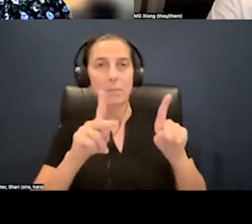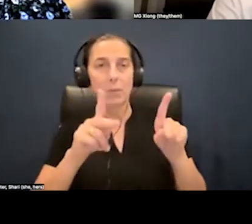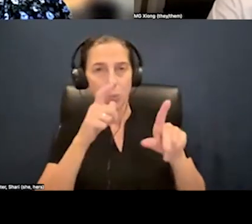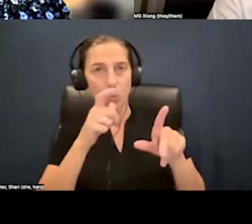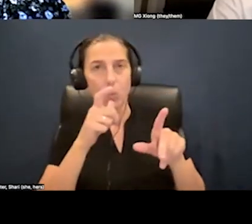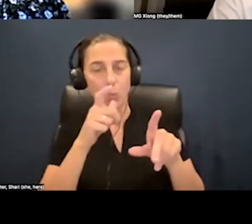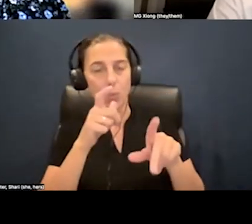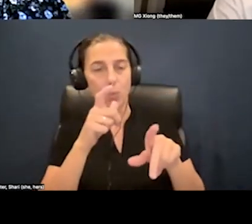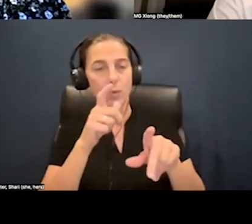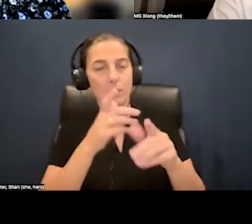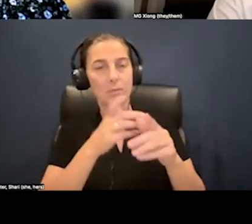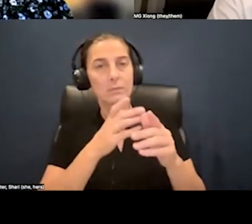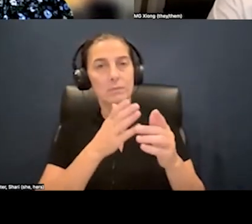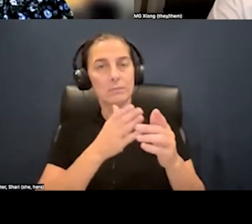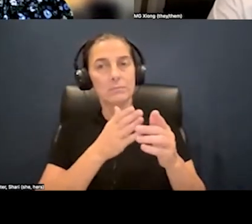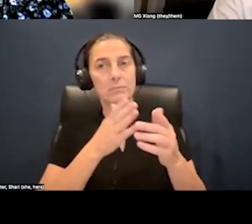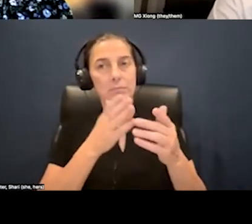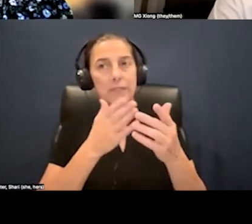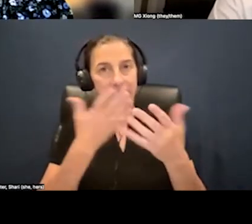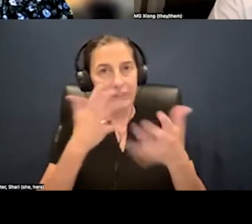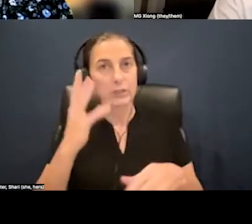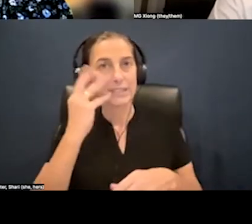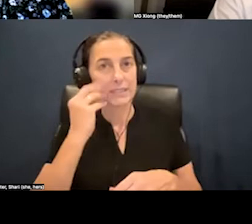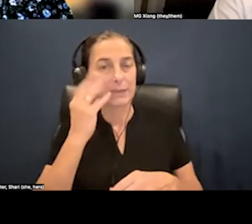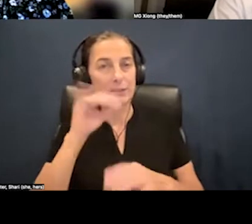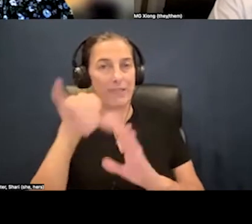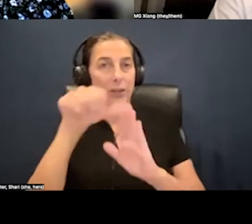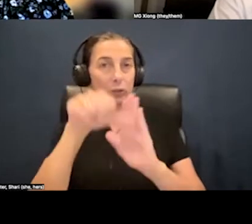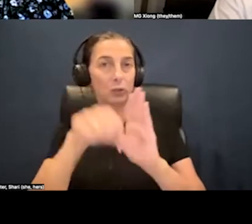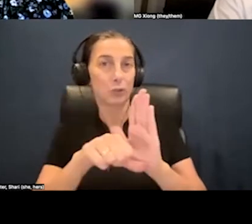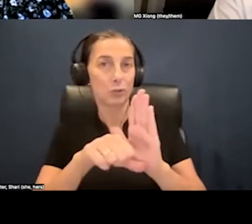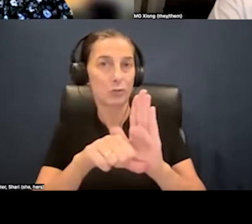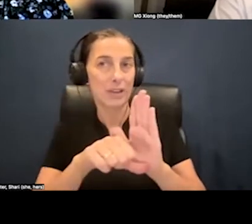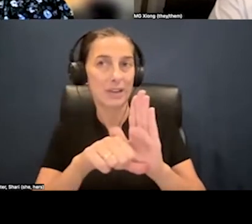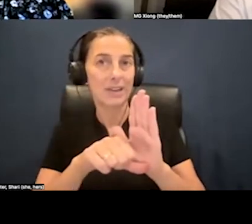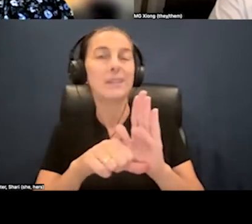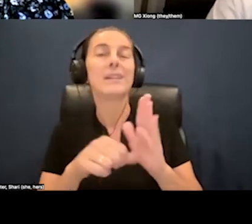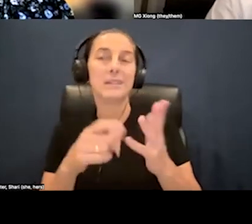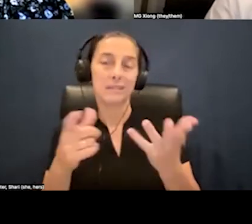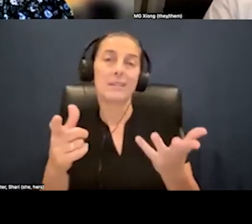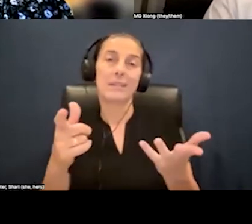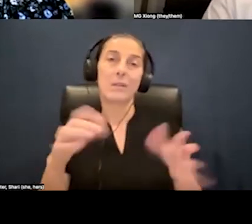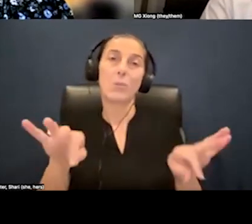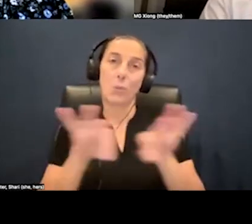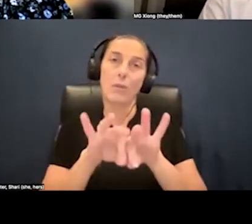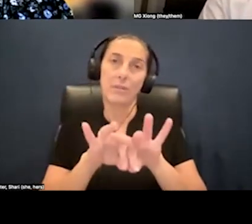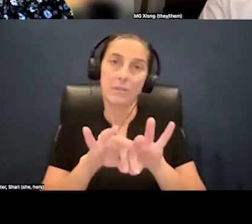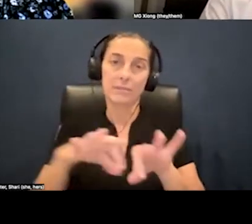In terms of research, just finding a few surgeons who you might want to work with.